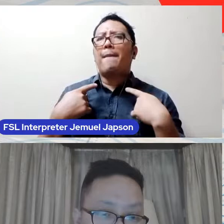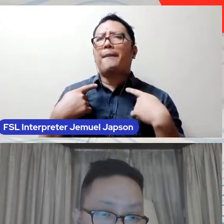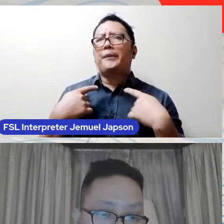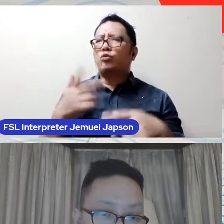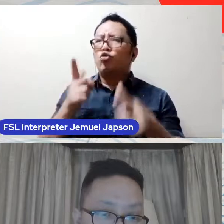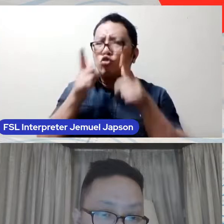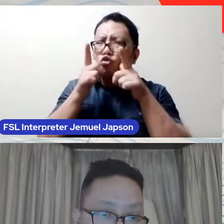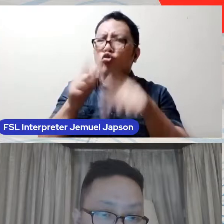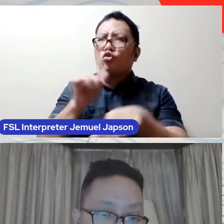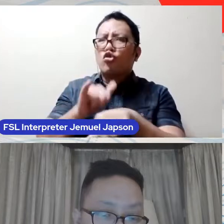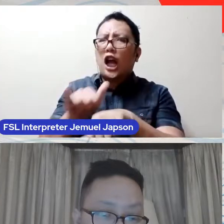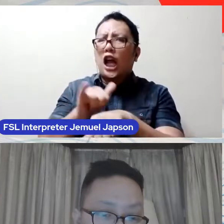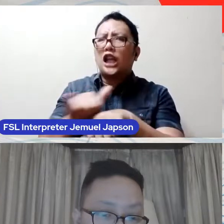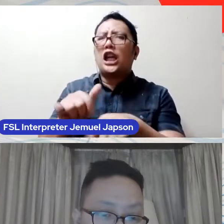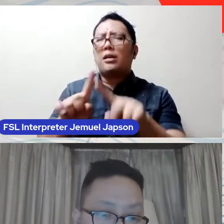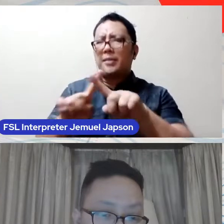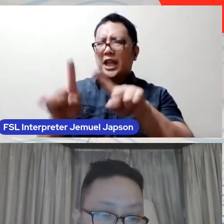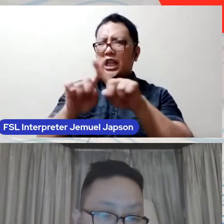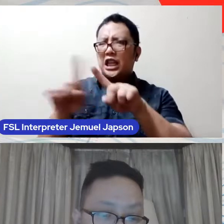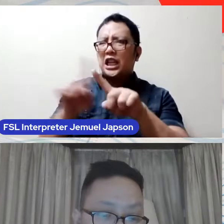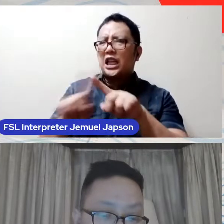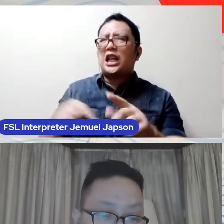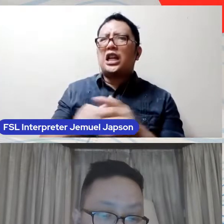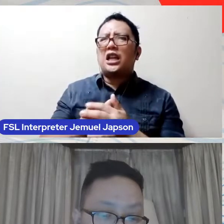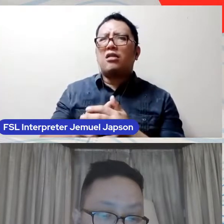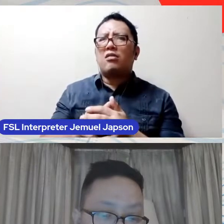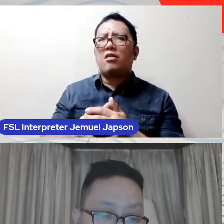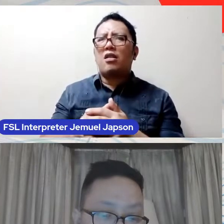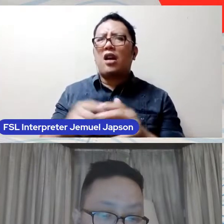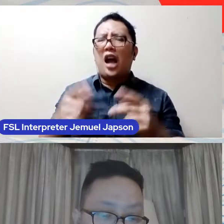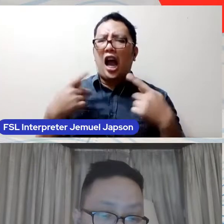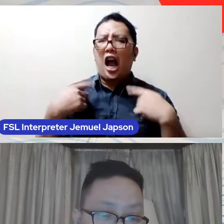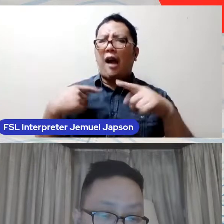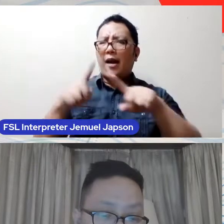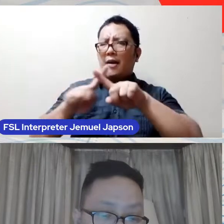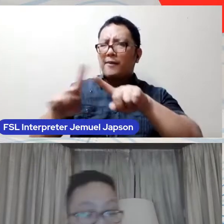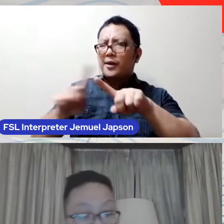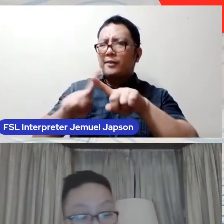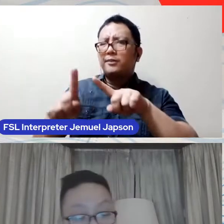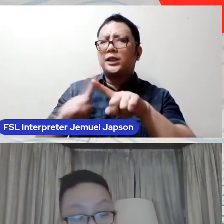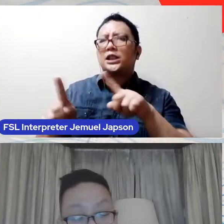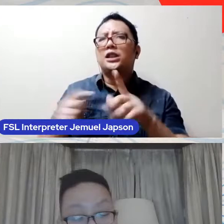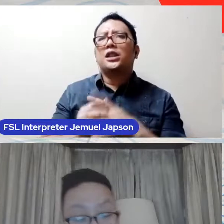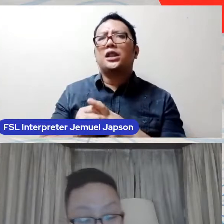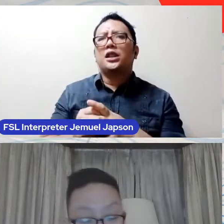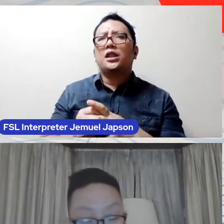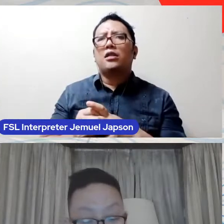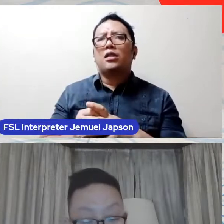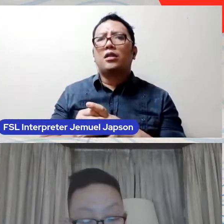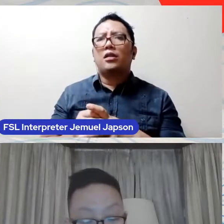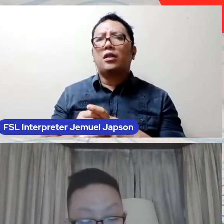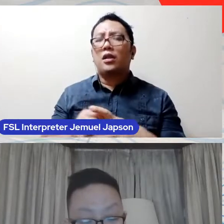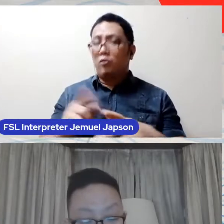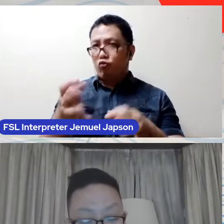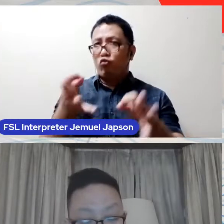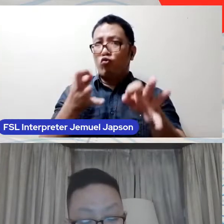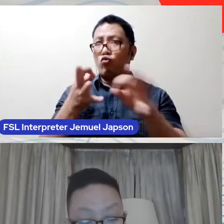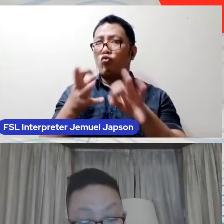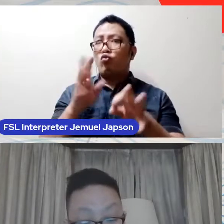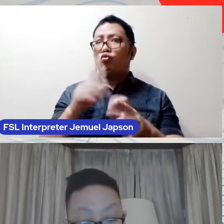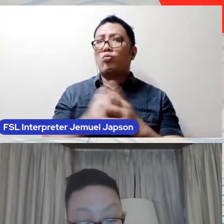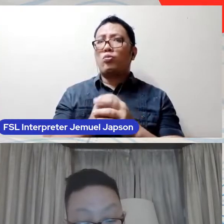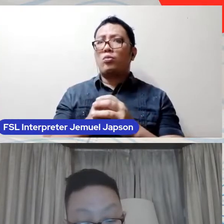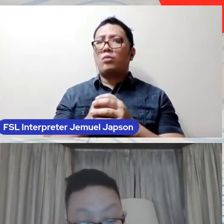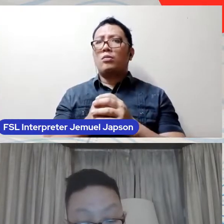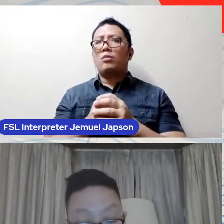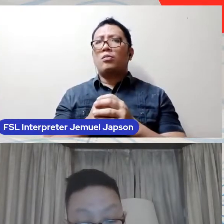yung variance. Na-mention mo na kanina na meron kayong threshold or triggers. Would you mind parang what if?